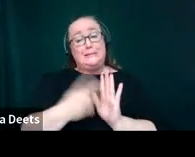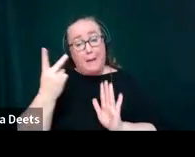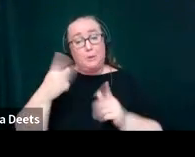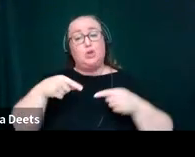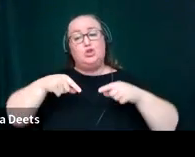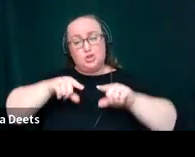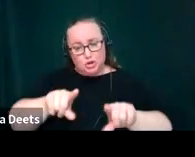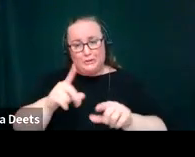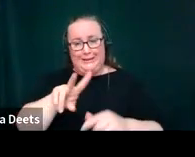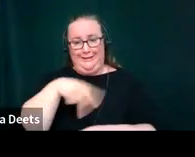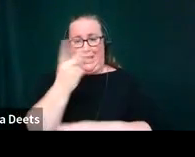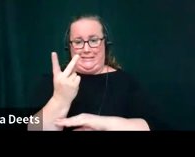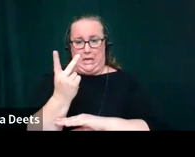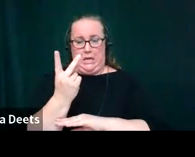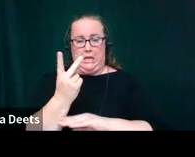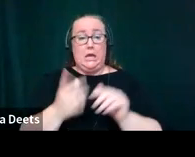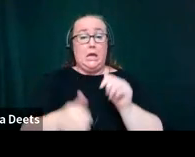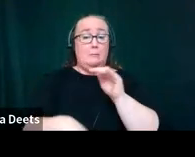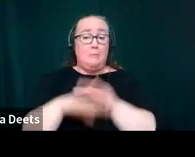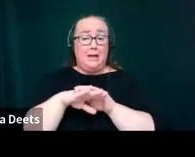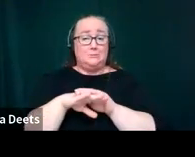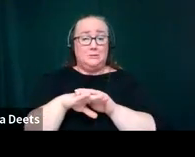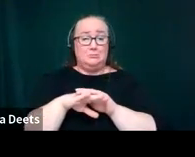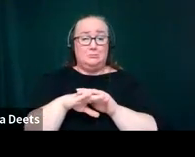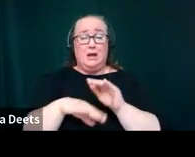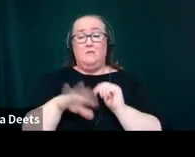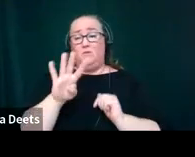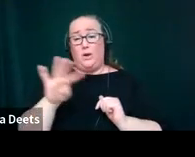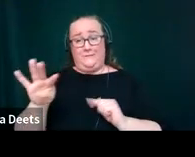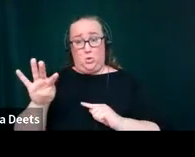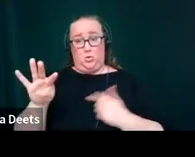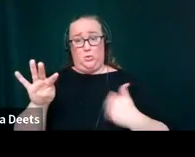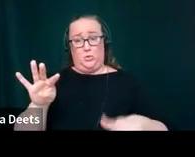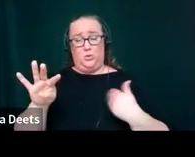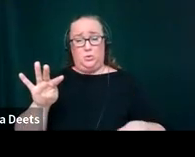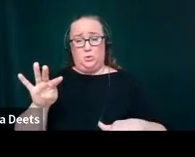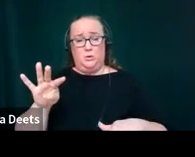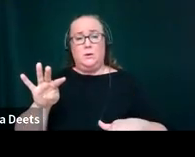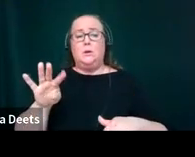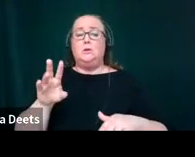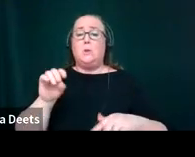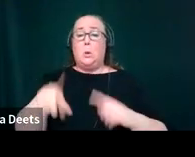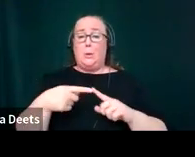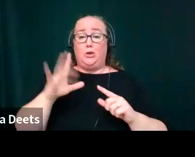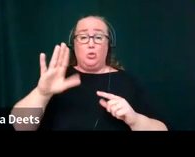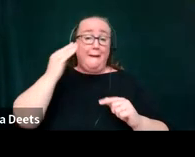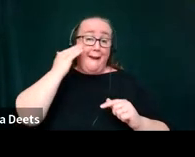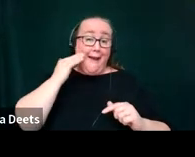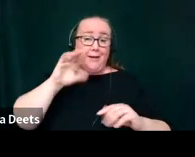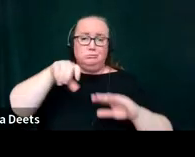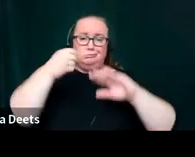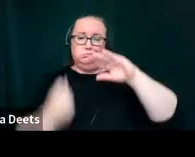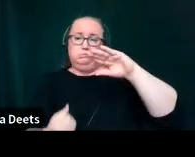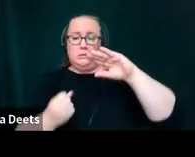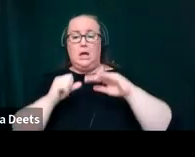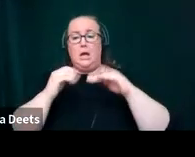The maximum pressure that they saw was doubling to 44. So in poses where the head is below the heart in yoga for a sustained period